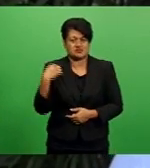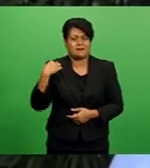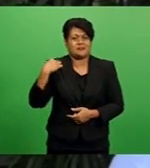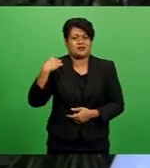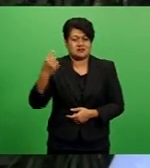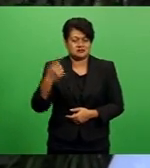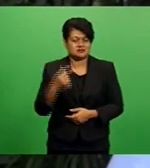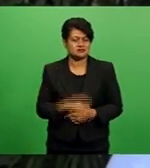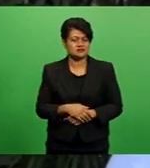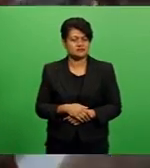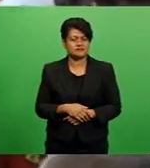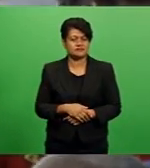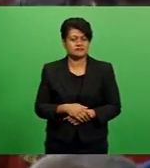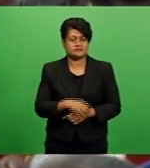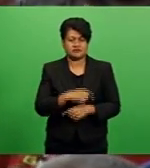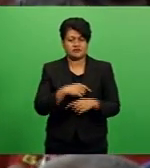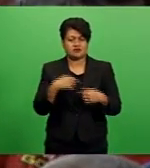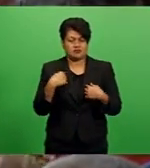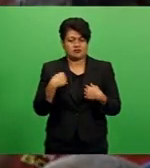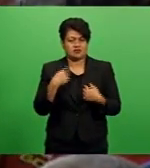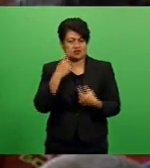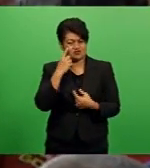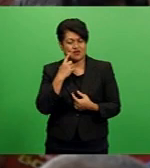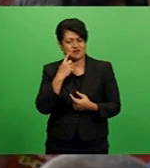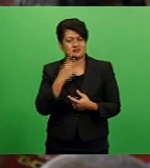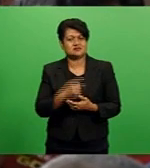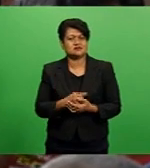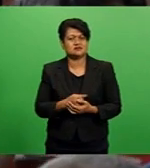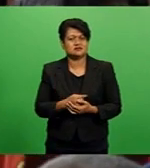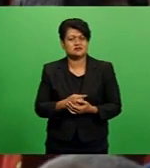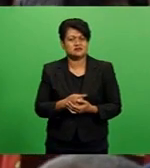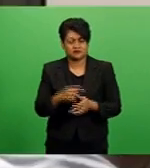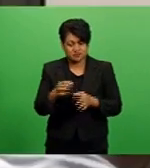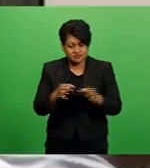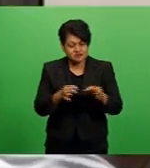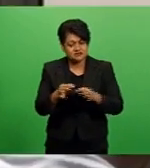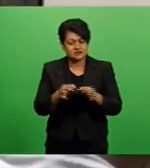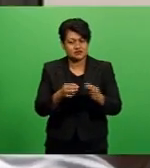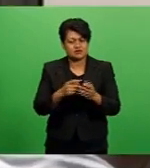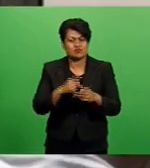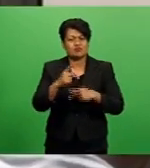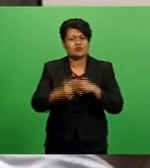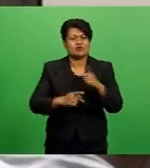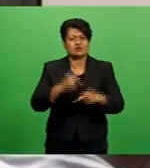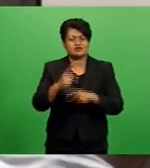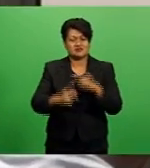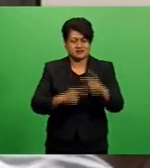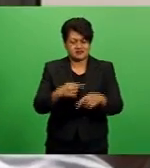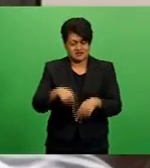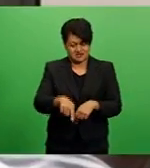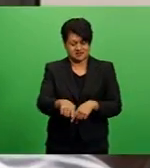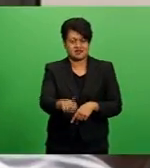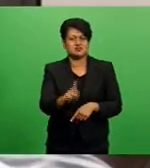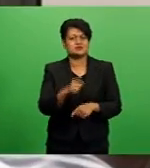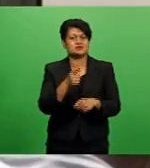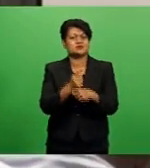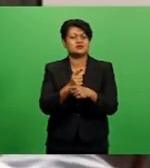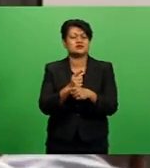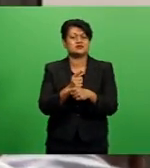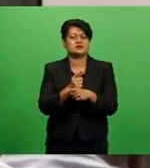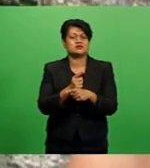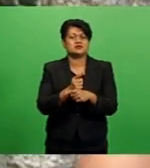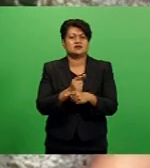and paid about 1,300 today. We are planning to process the rest this week before it closes